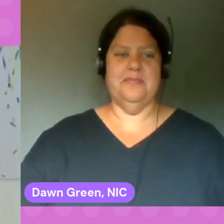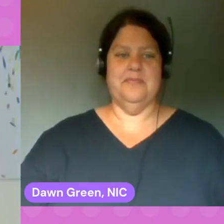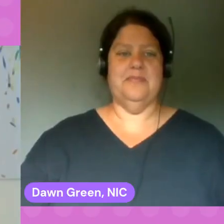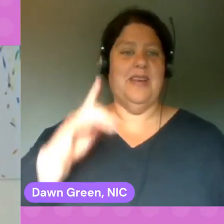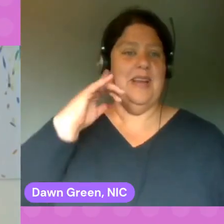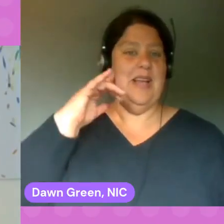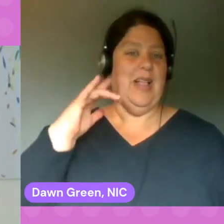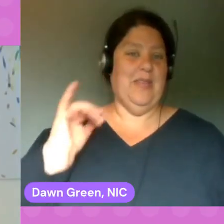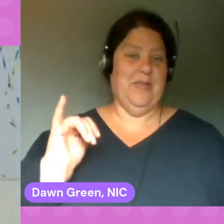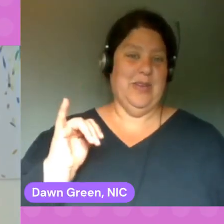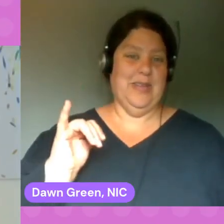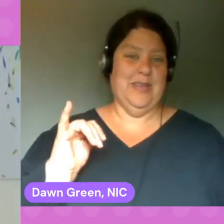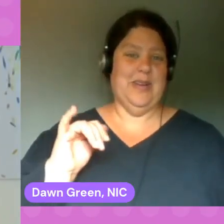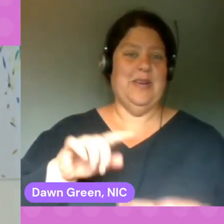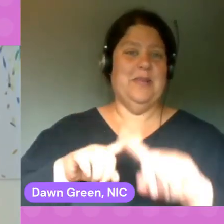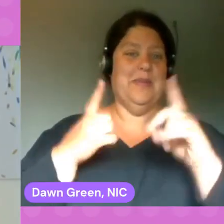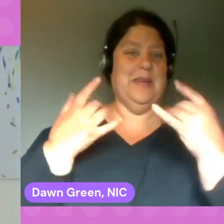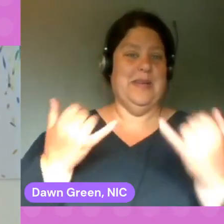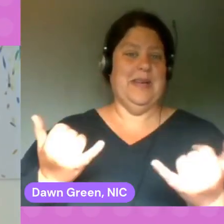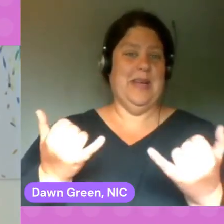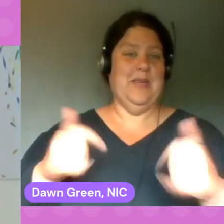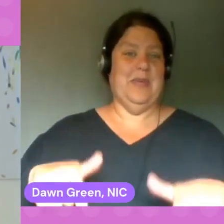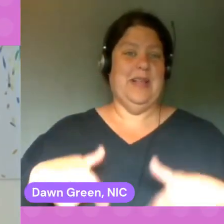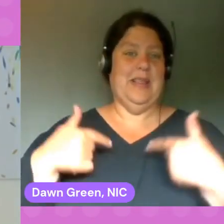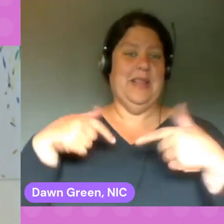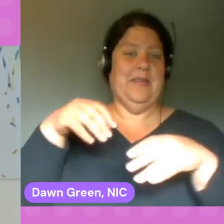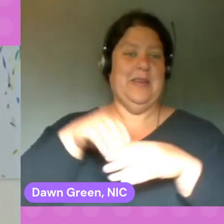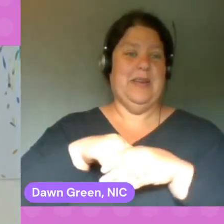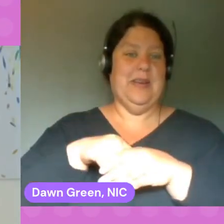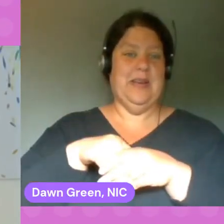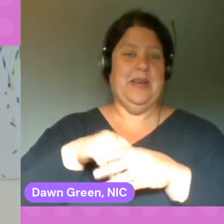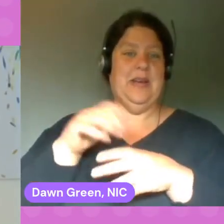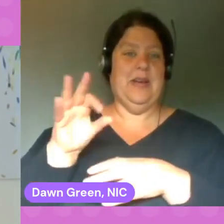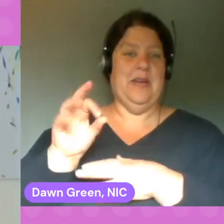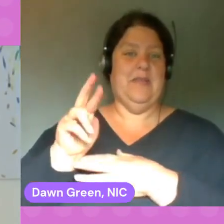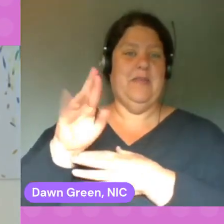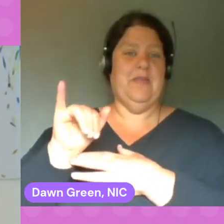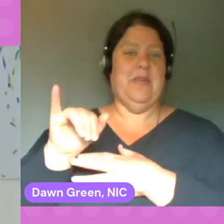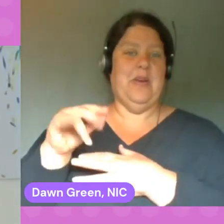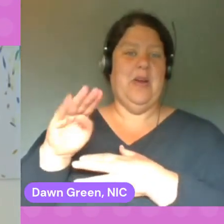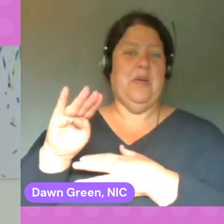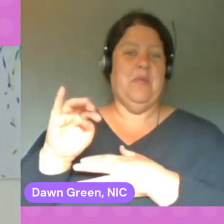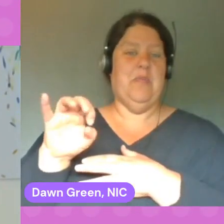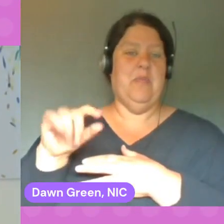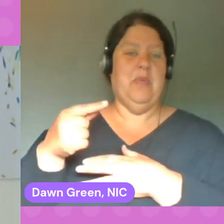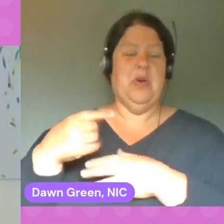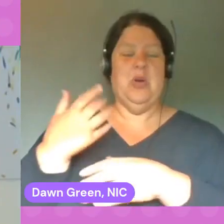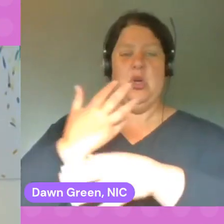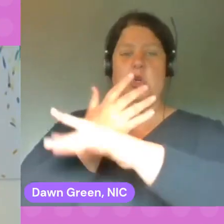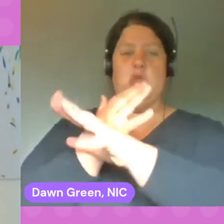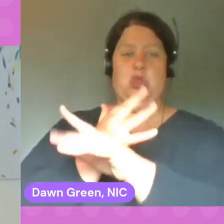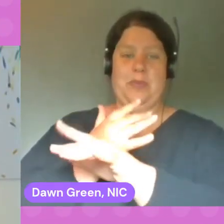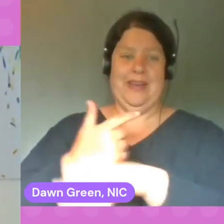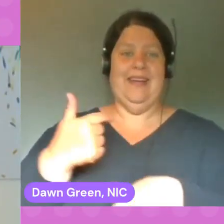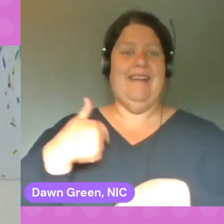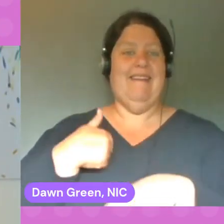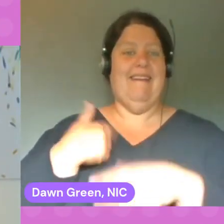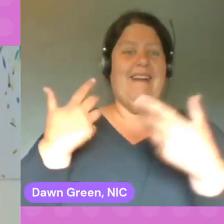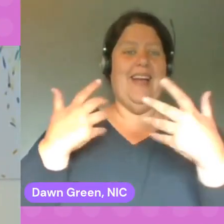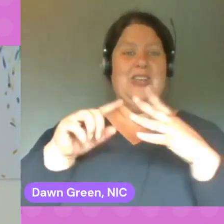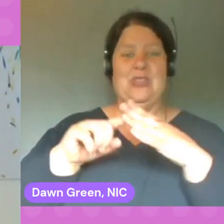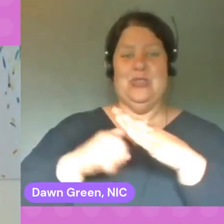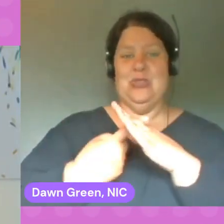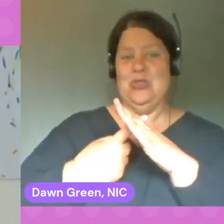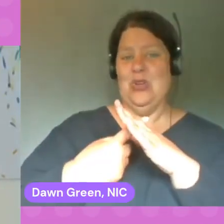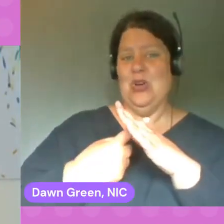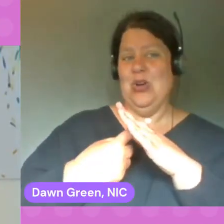California, but now living in Freiburg, Germany. I got my start tinkering